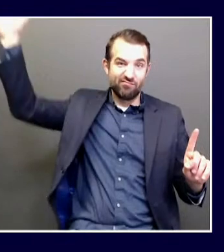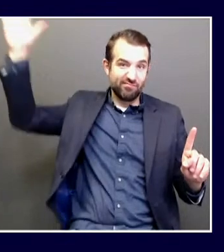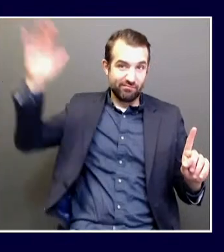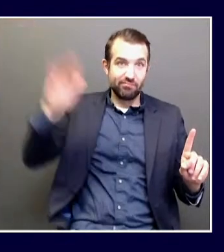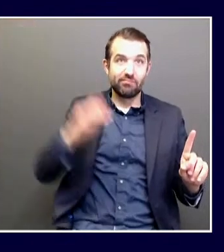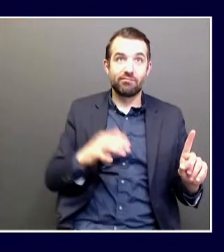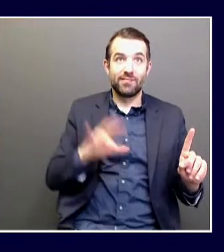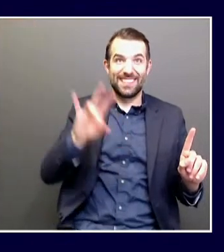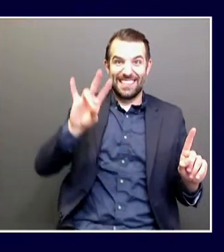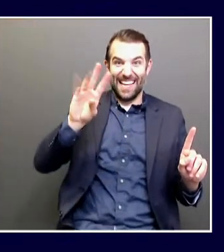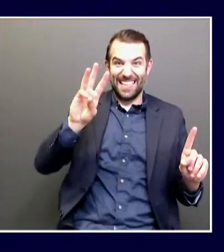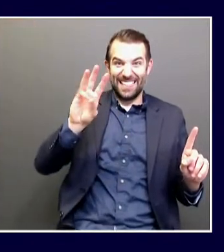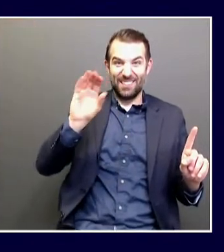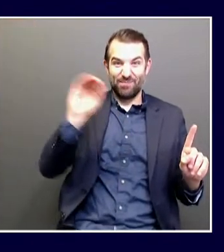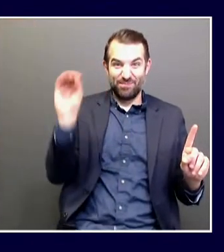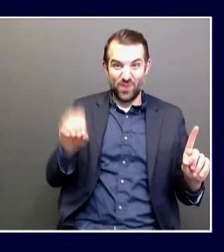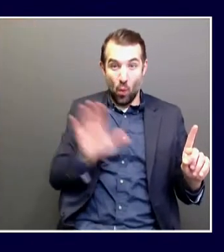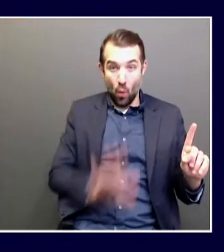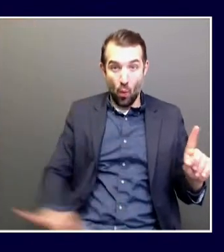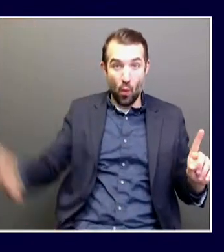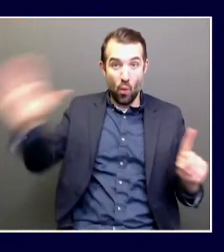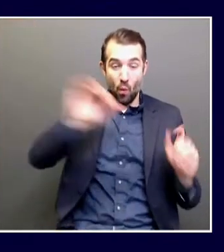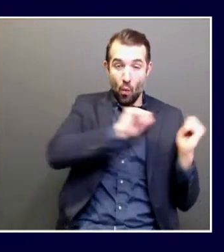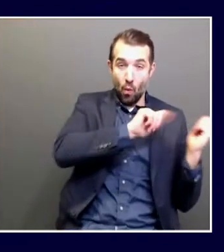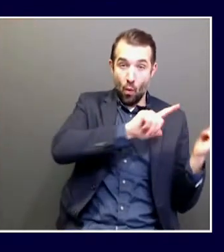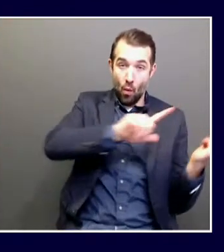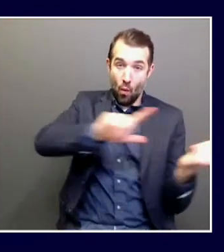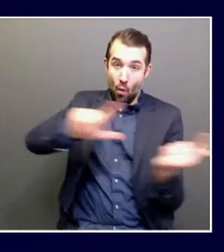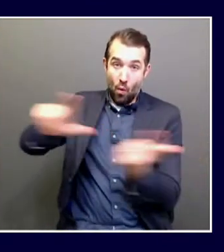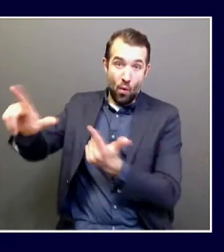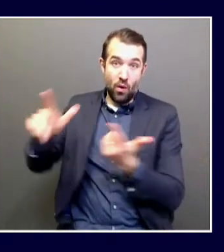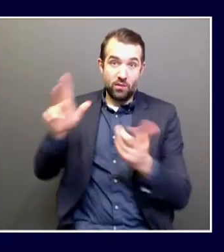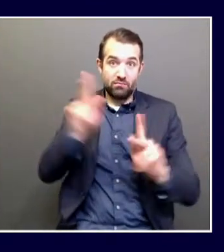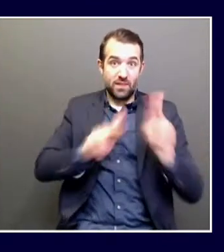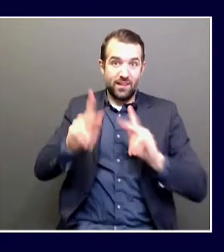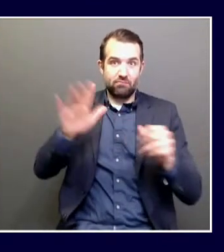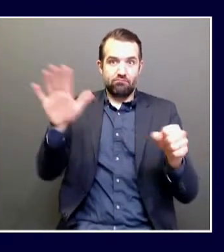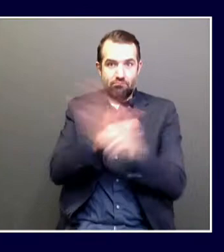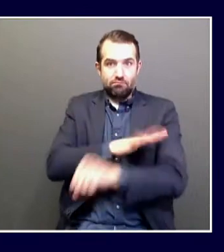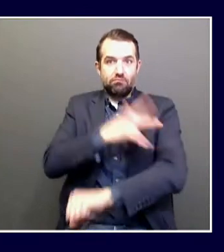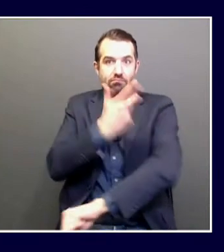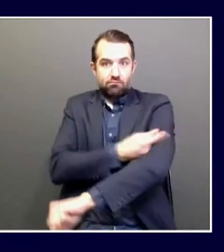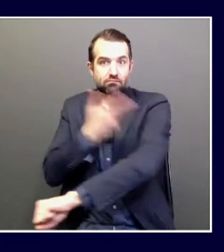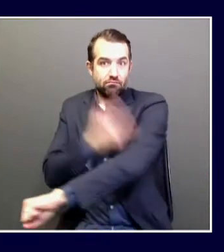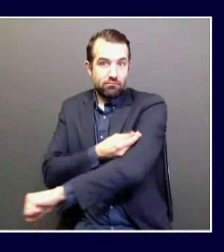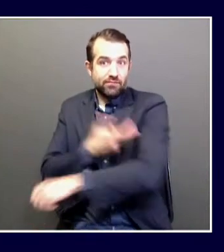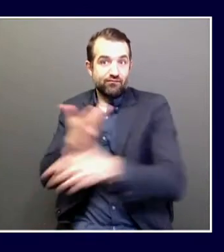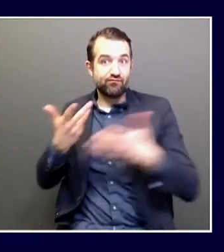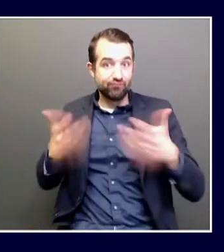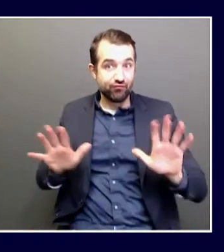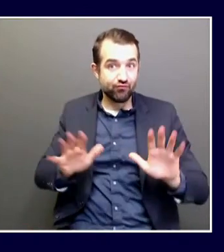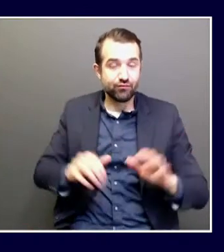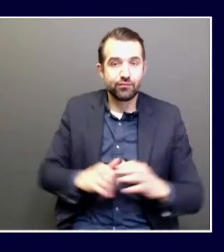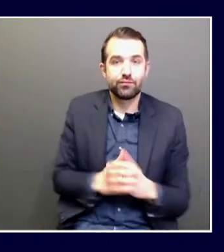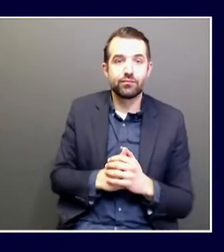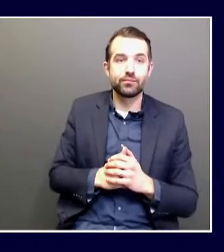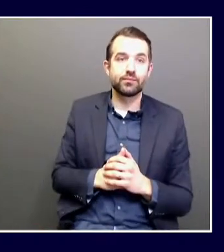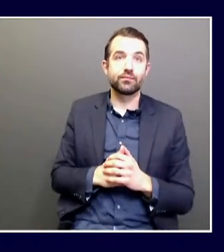76% of everyone in Maine is fully vaccinated. Indeed, of those who are fully